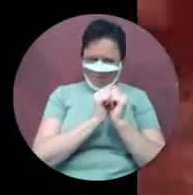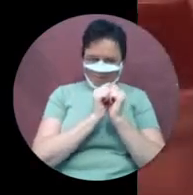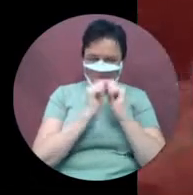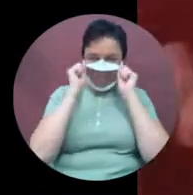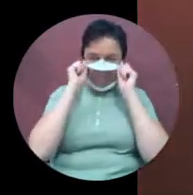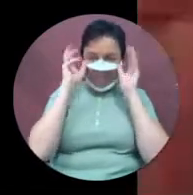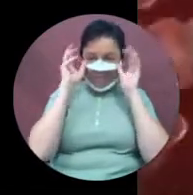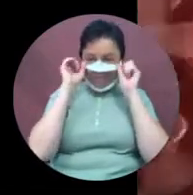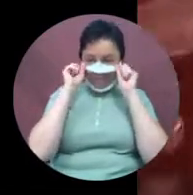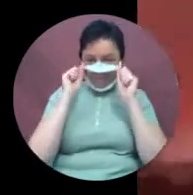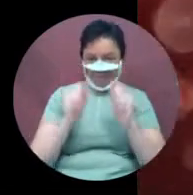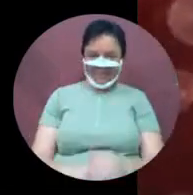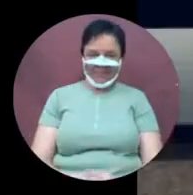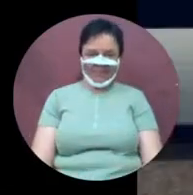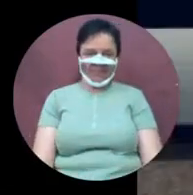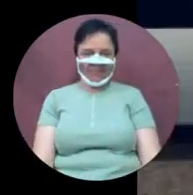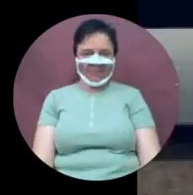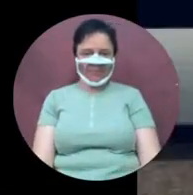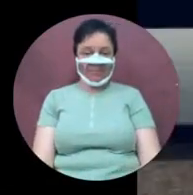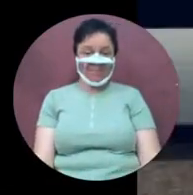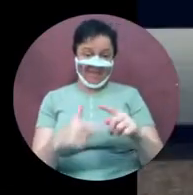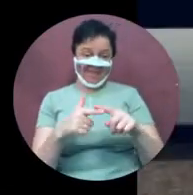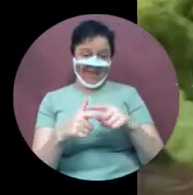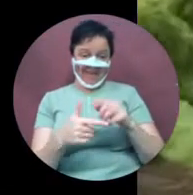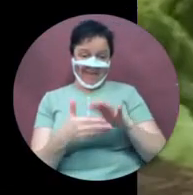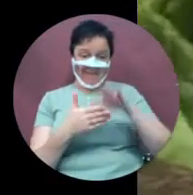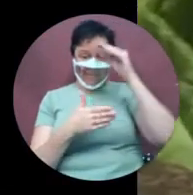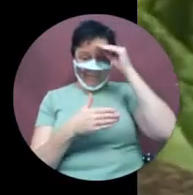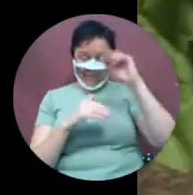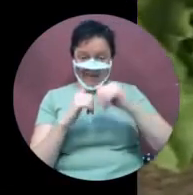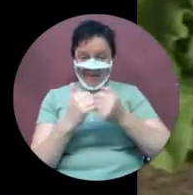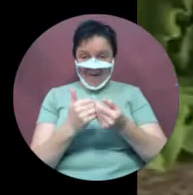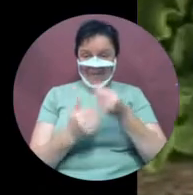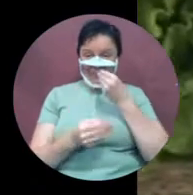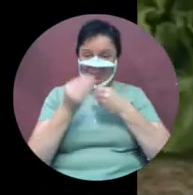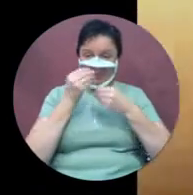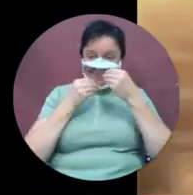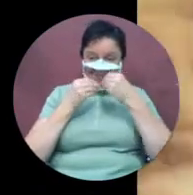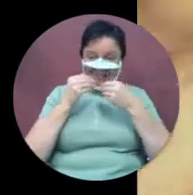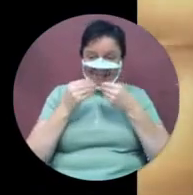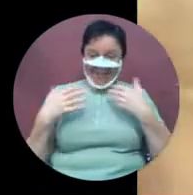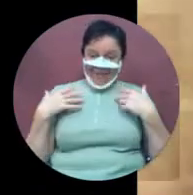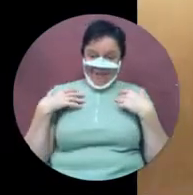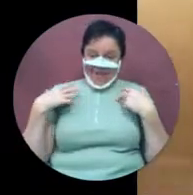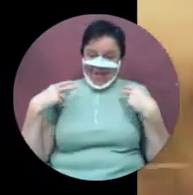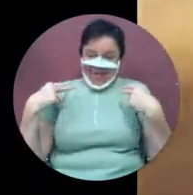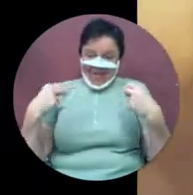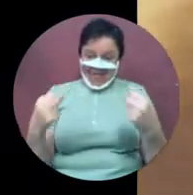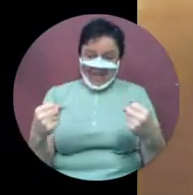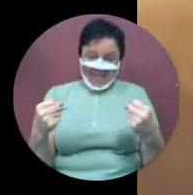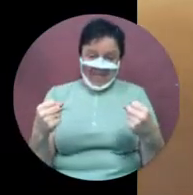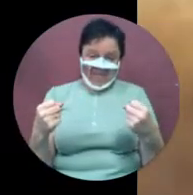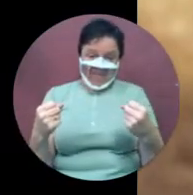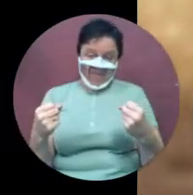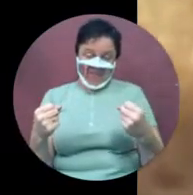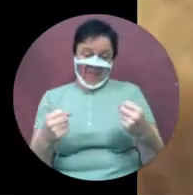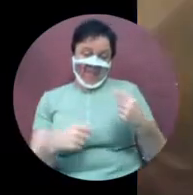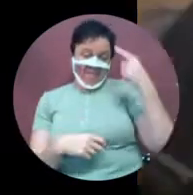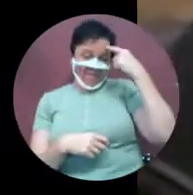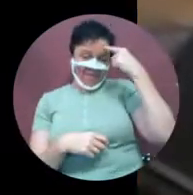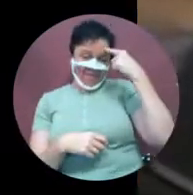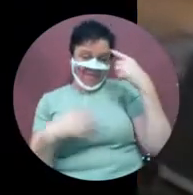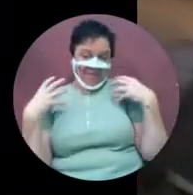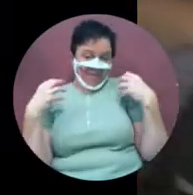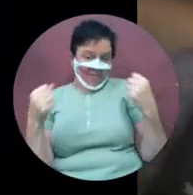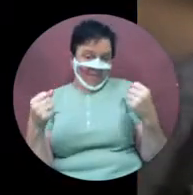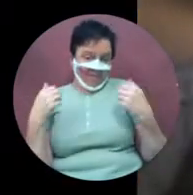way. And then you're going to learn how to take care of this amazing body, how to make choices that make you feel good mentally and physically, how